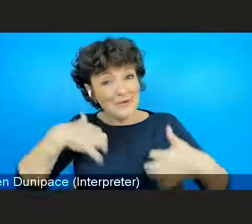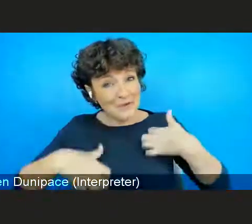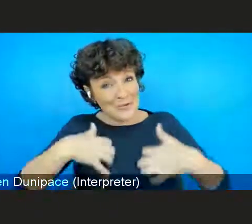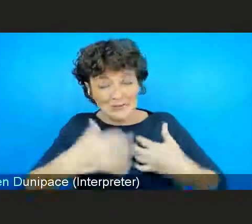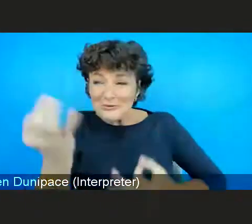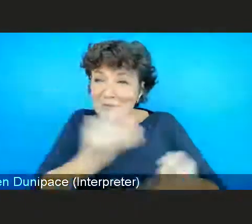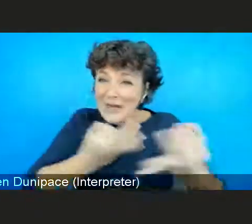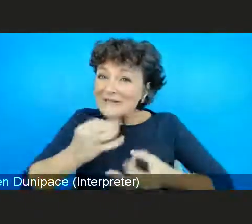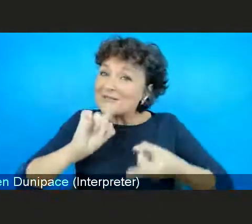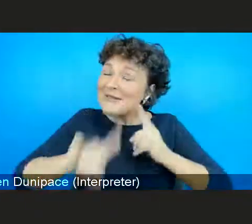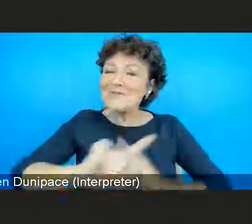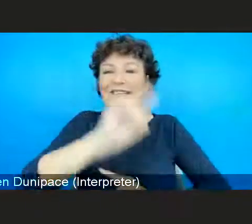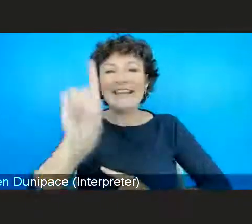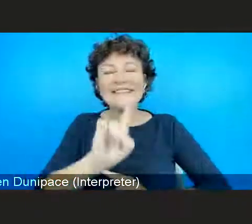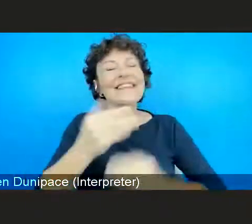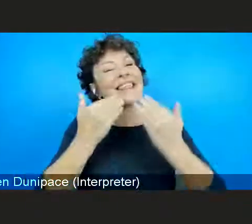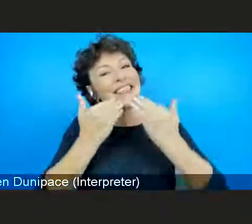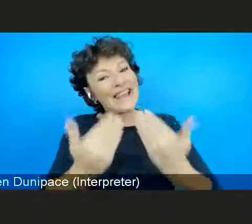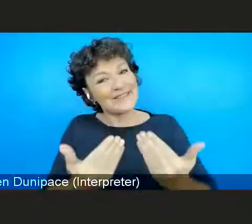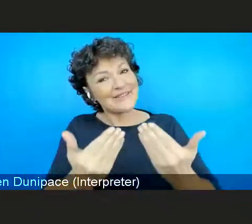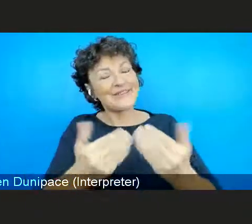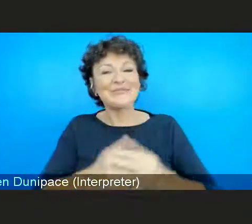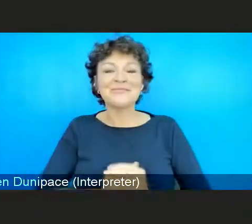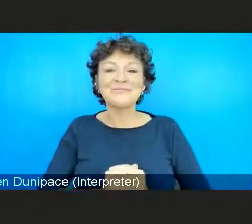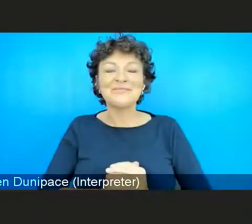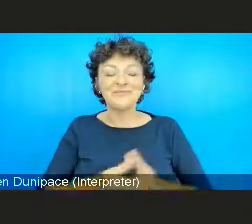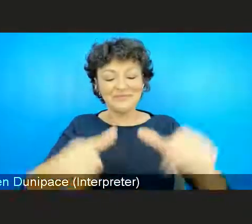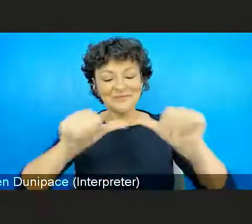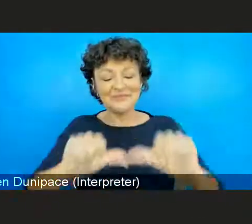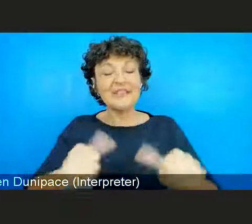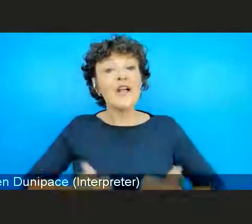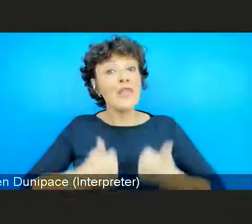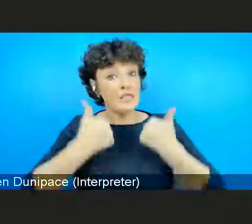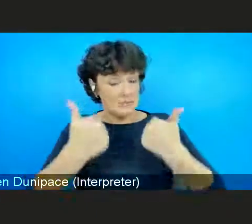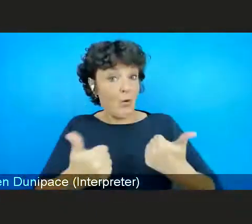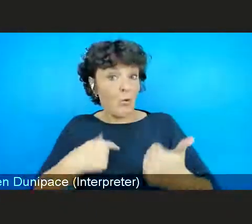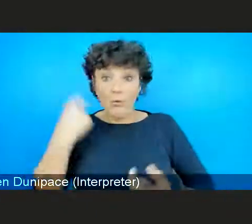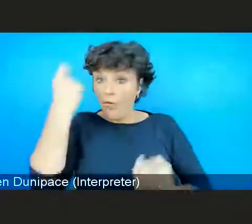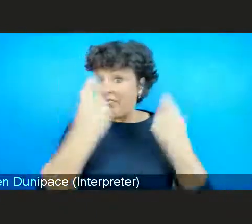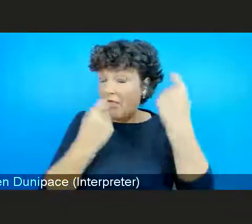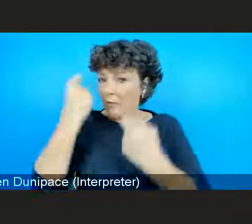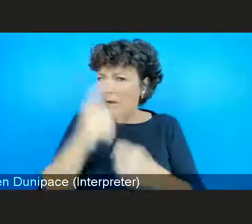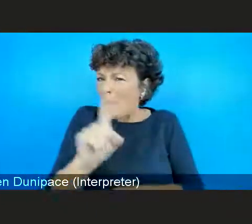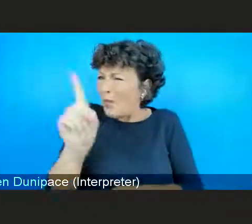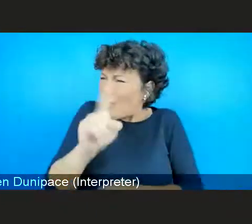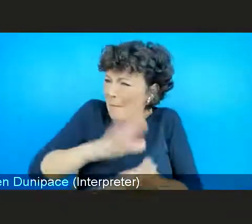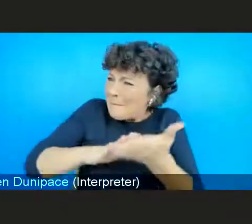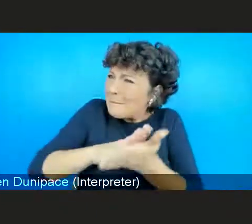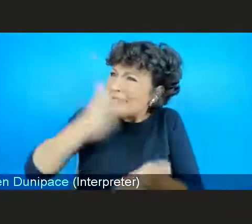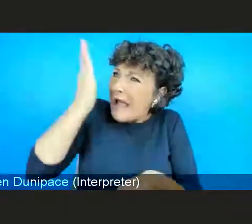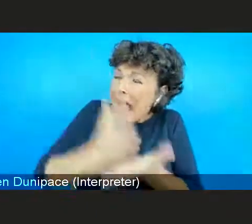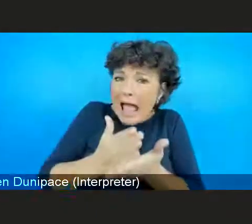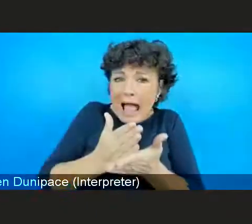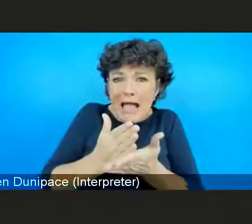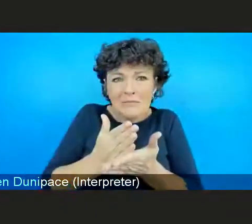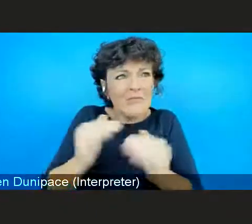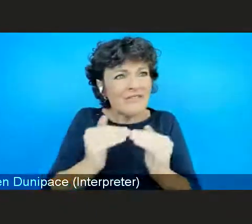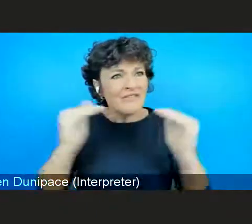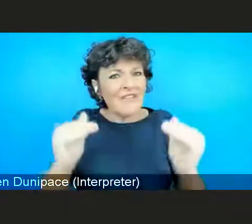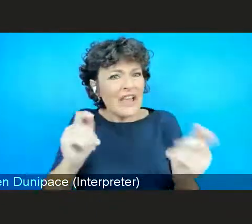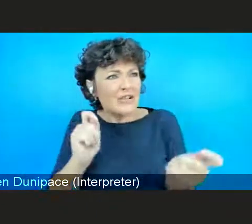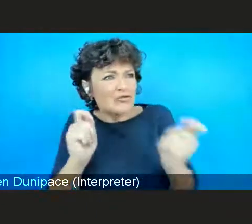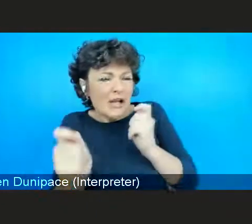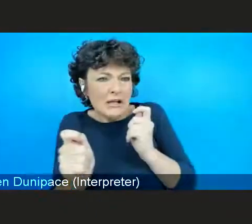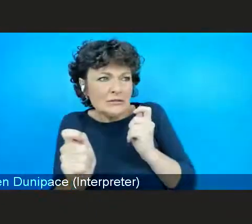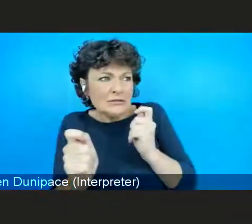comments. So this morning we're going to consider what is a just transition and how will it affect each of us, from where